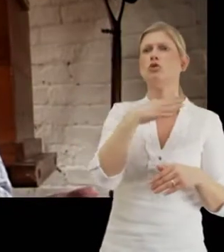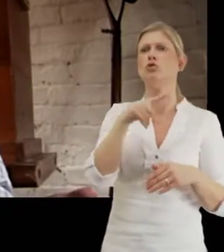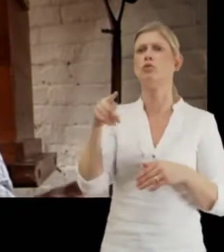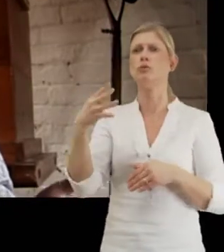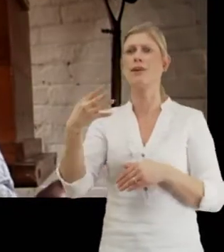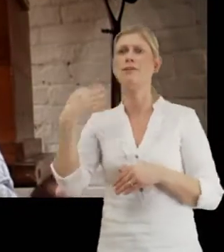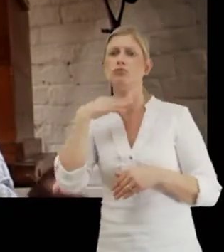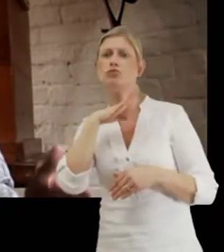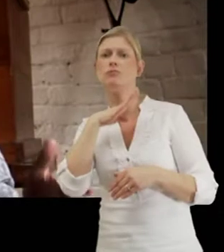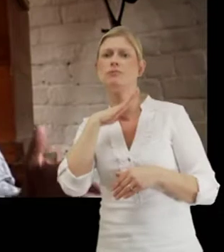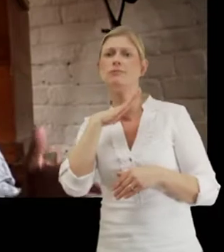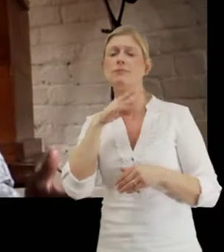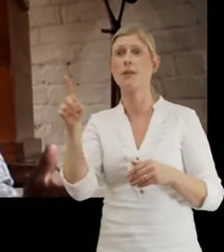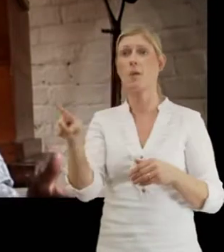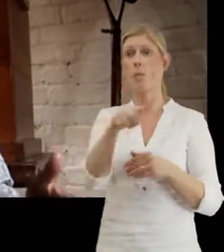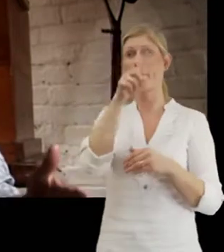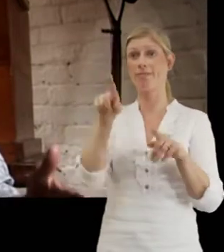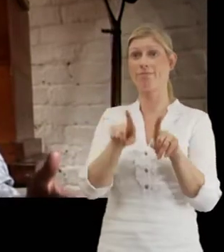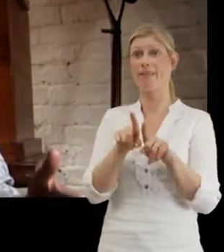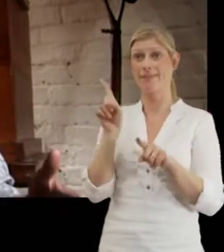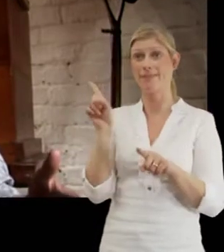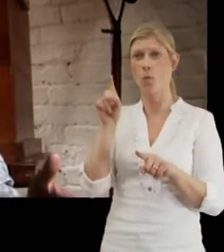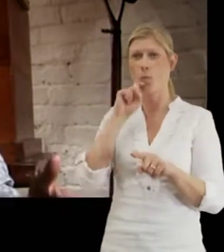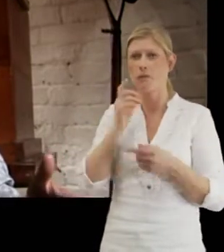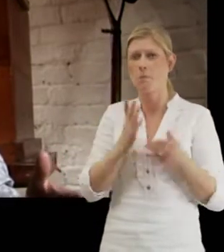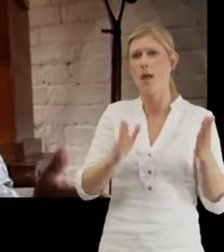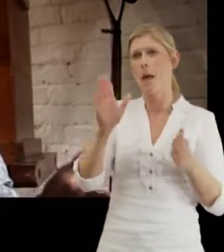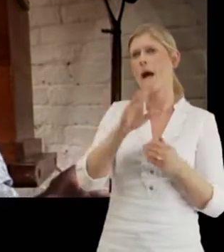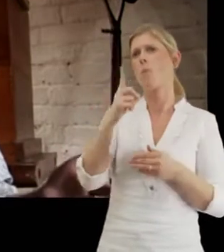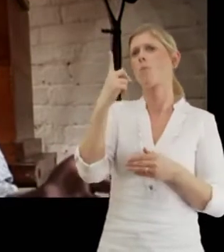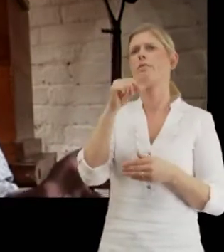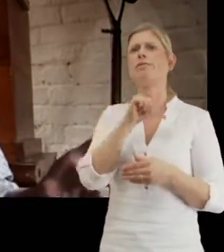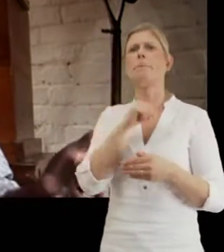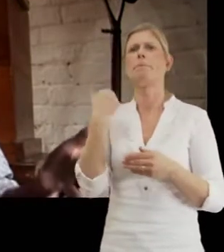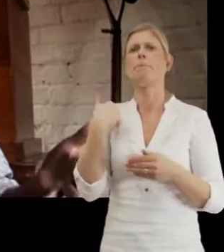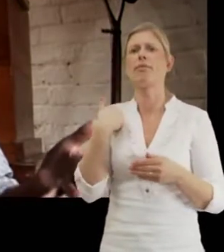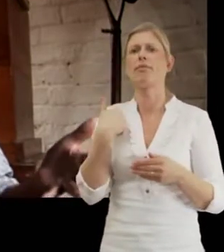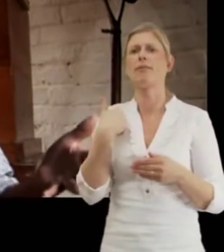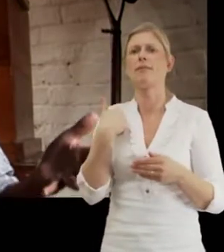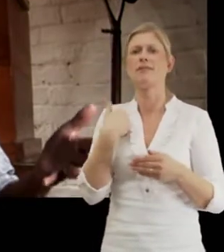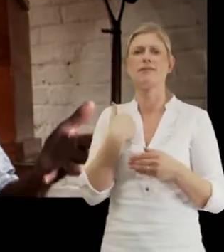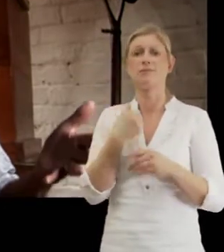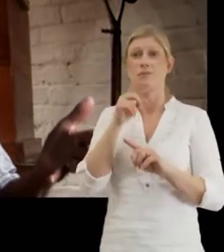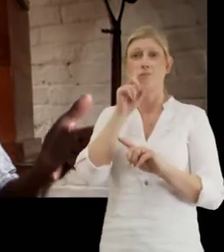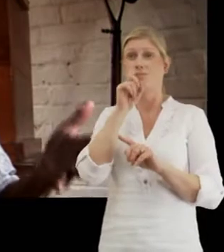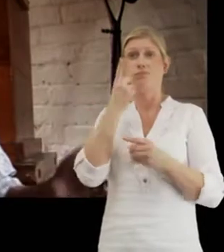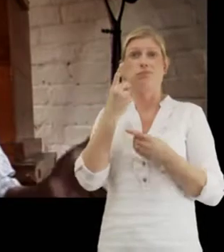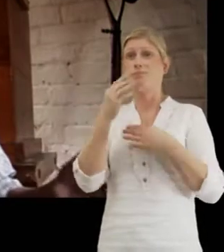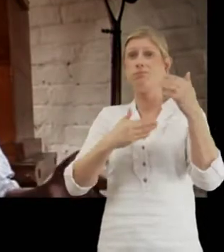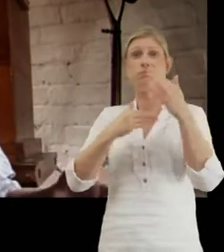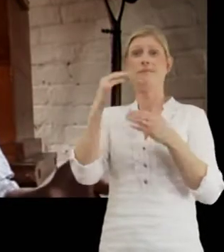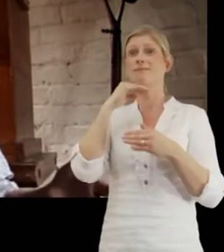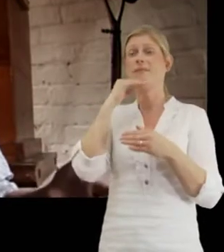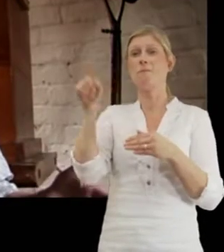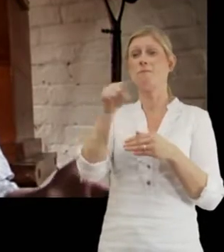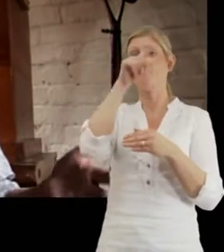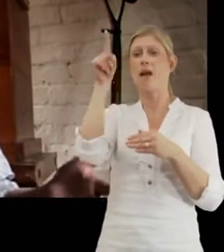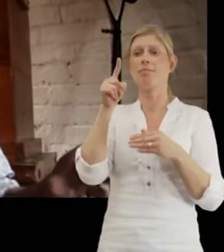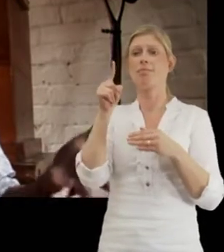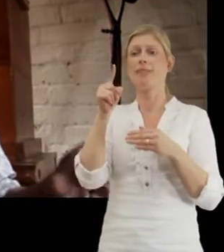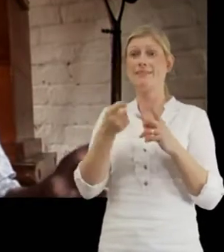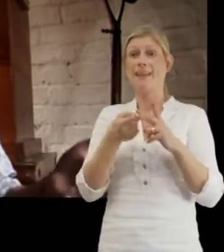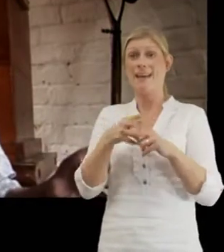1900. And a windmill like this would supply about 1,000 people, and you couldn't build enough mills,